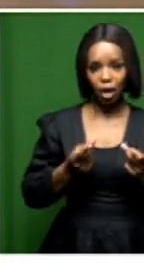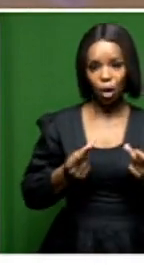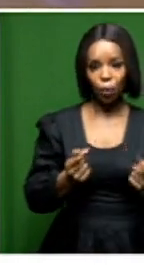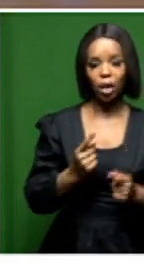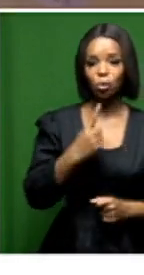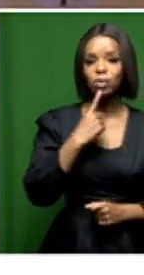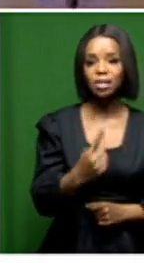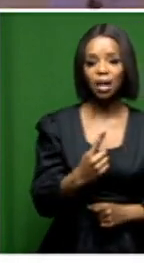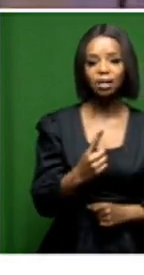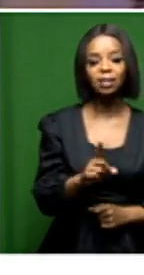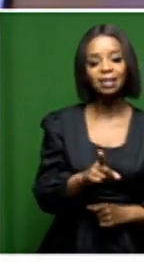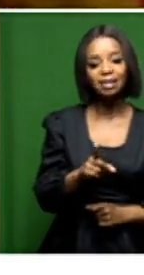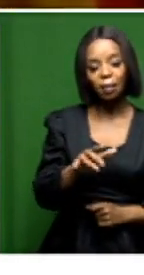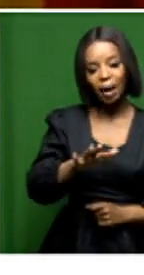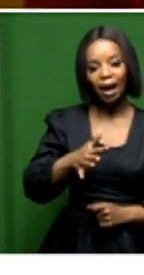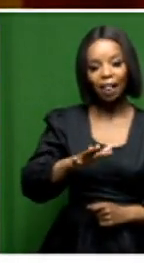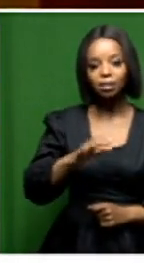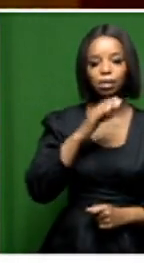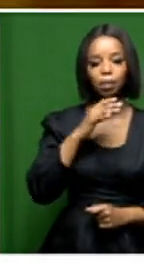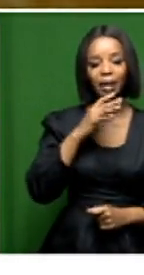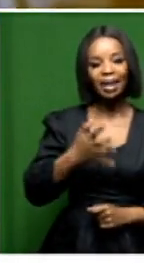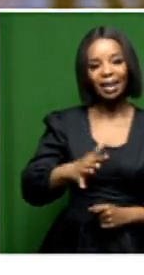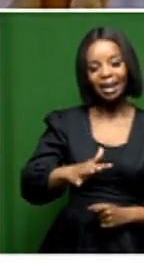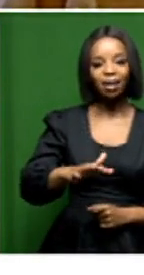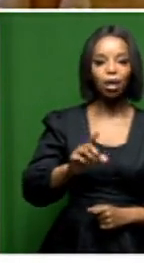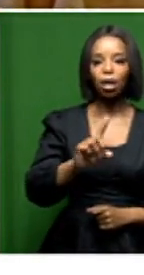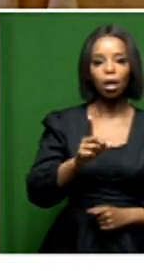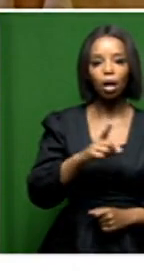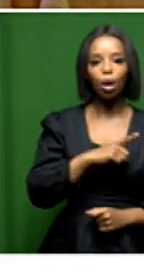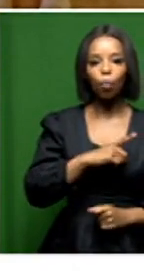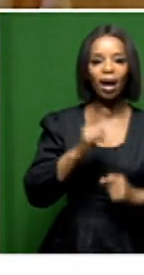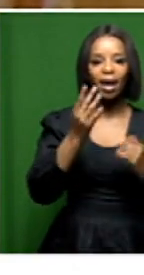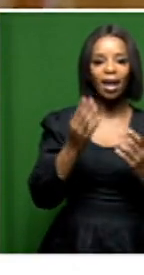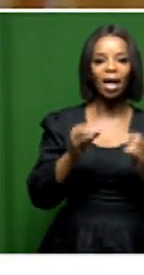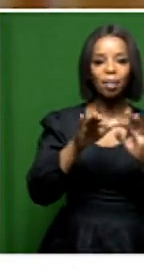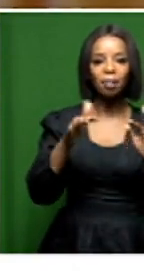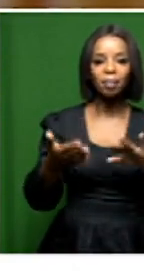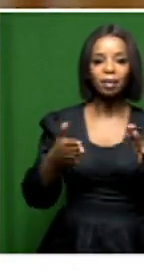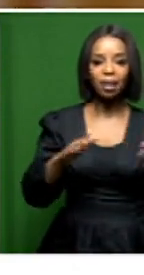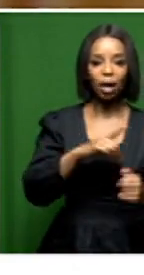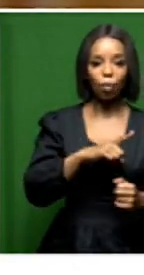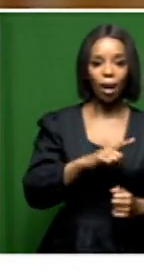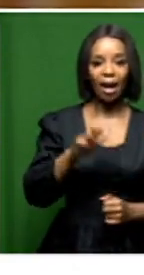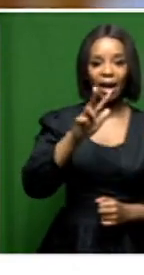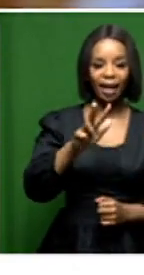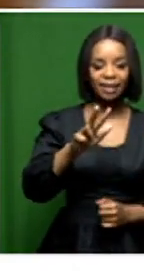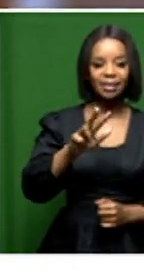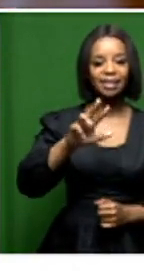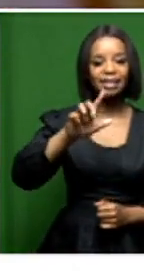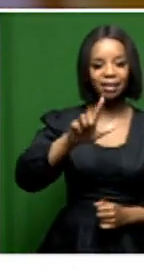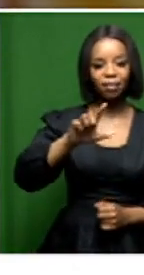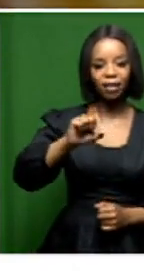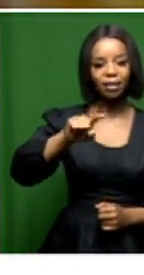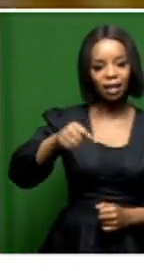out that milder does not mean mild, given the substantial number of deaths, with over 870,000 succumbing